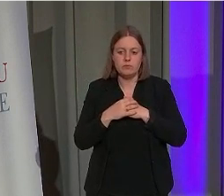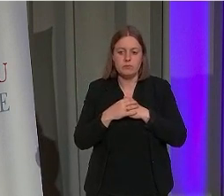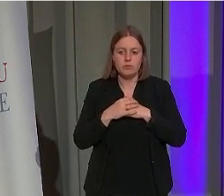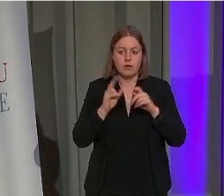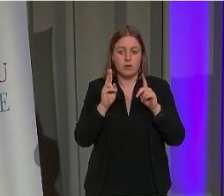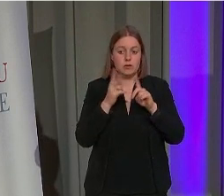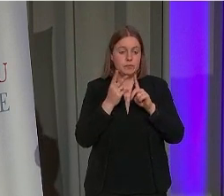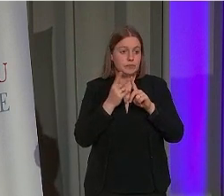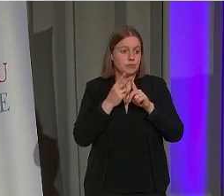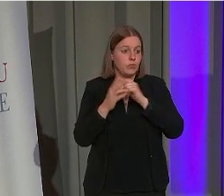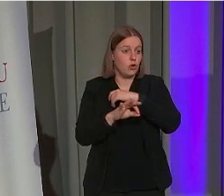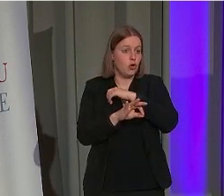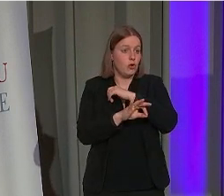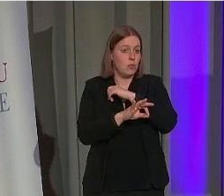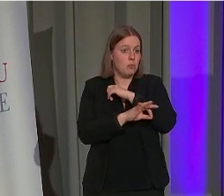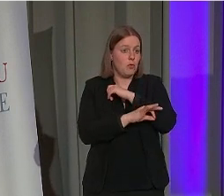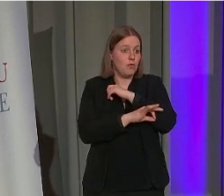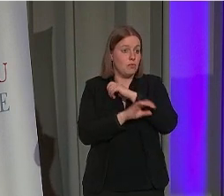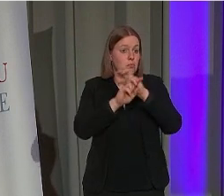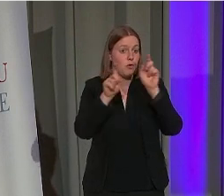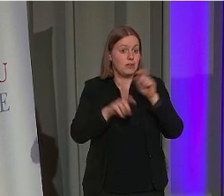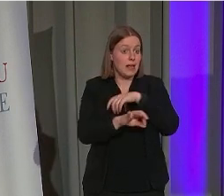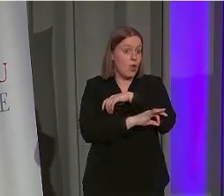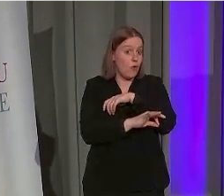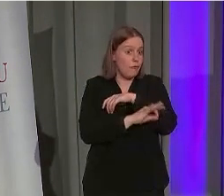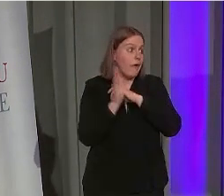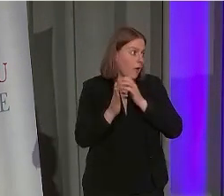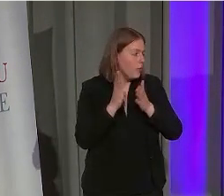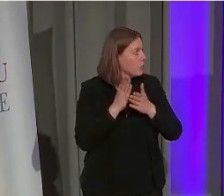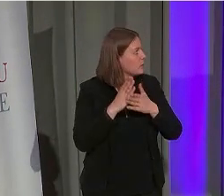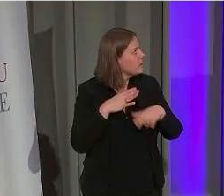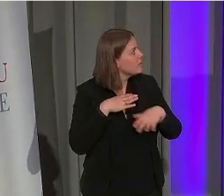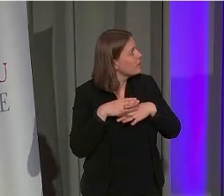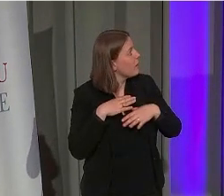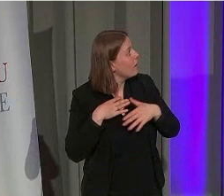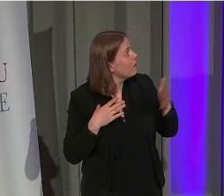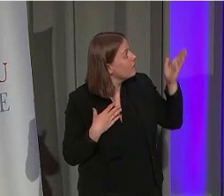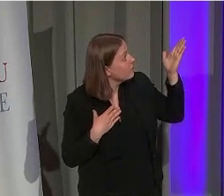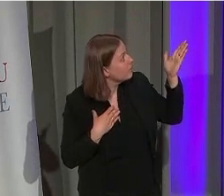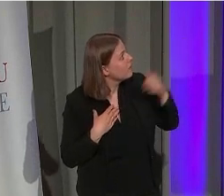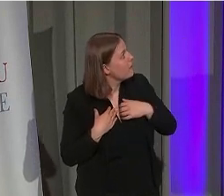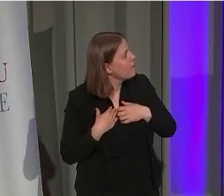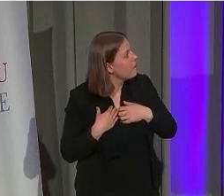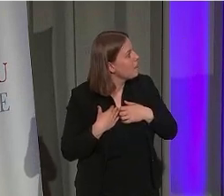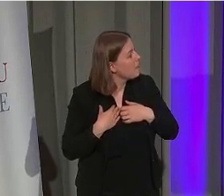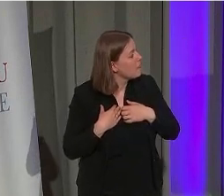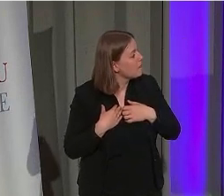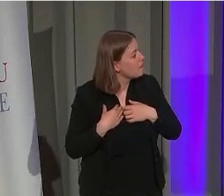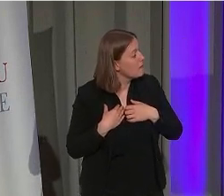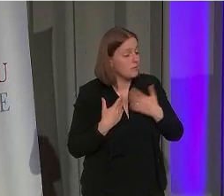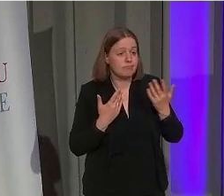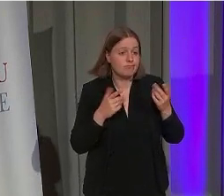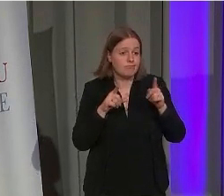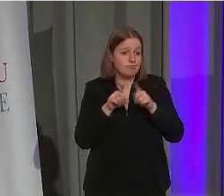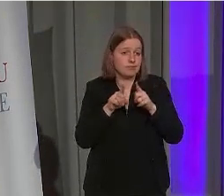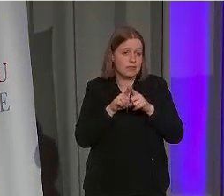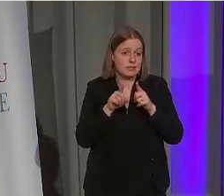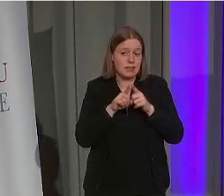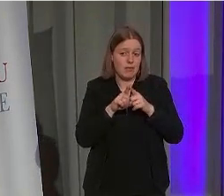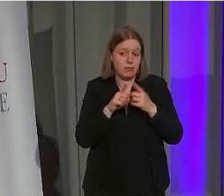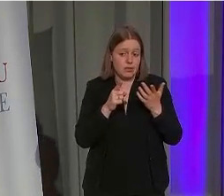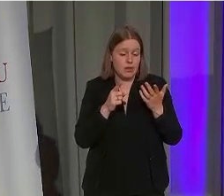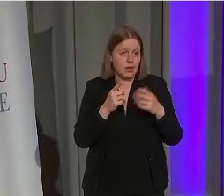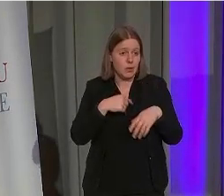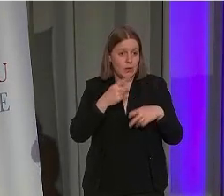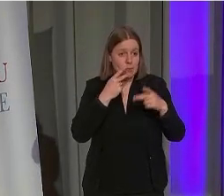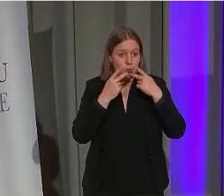visually impaired. Provincial court, that was also discussed already this morning, and